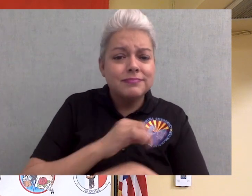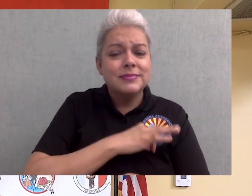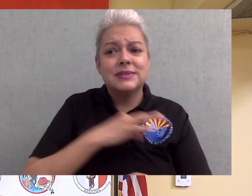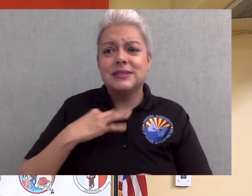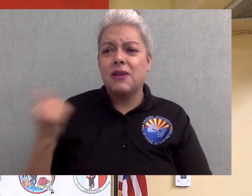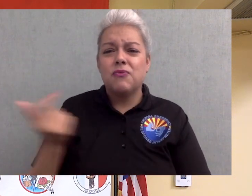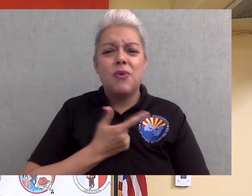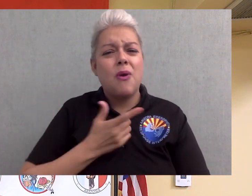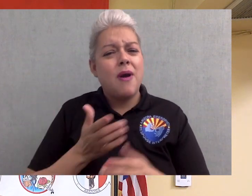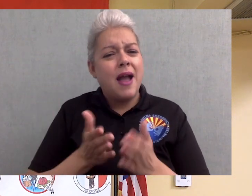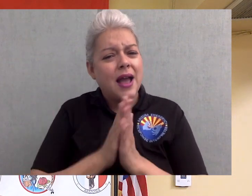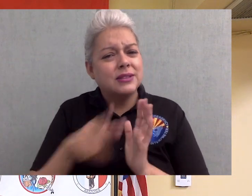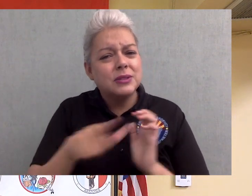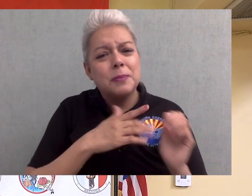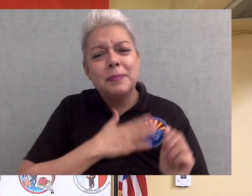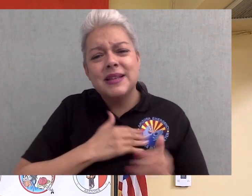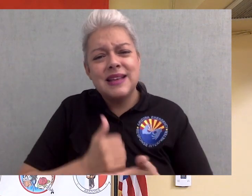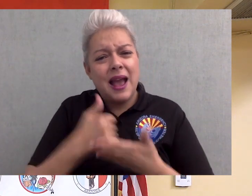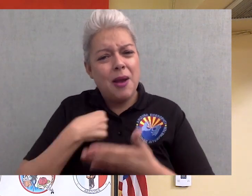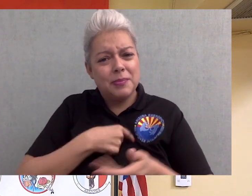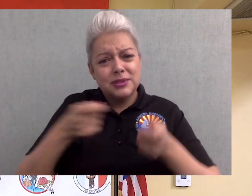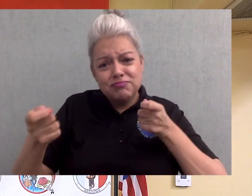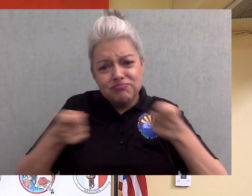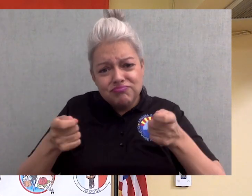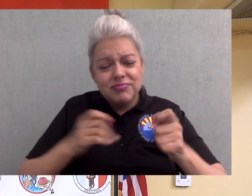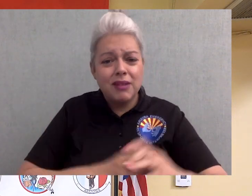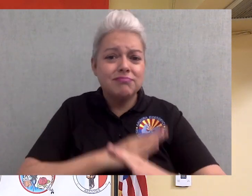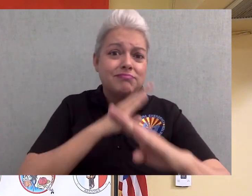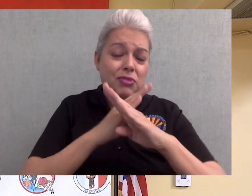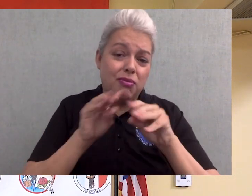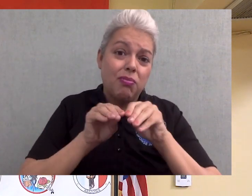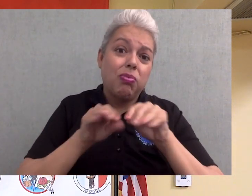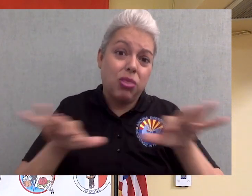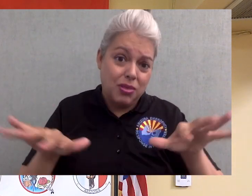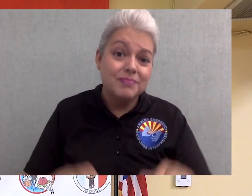please help us mitigate and prevent the spread of